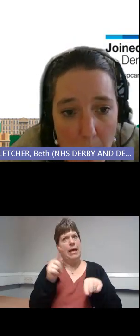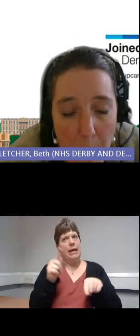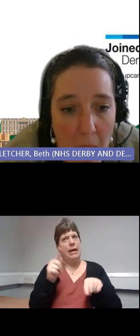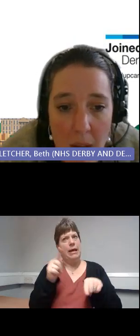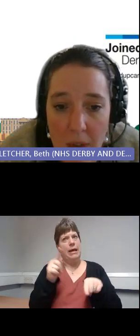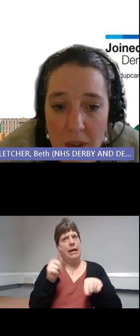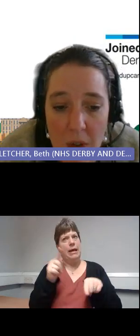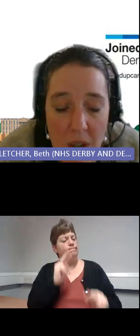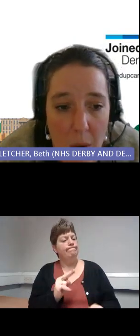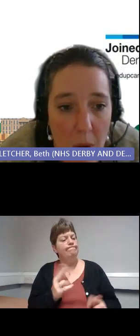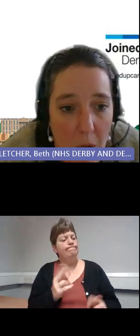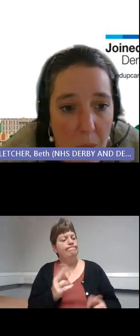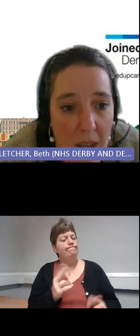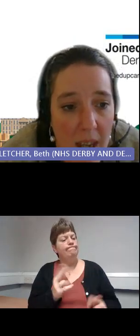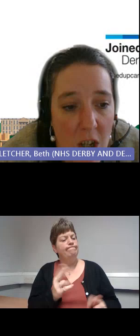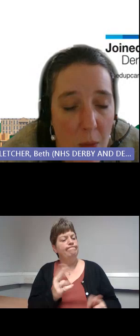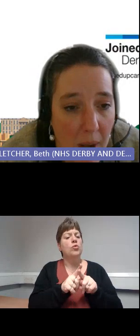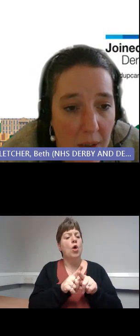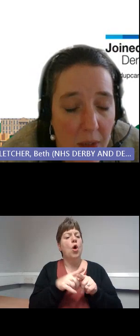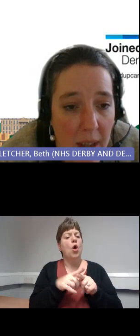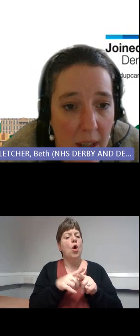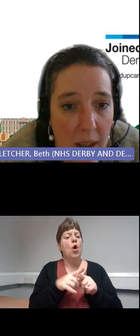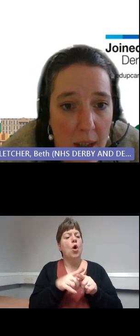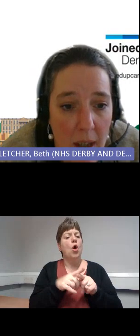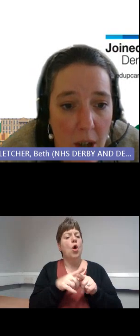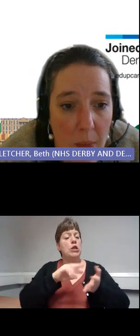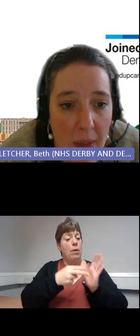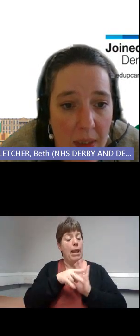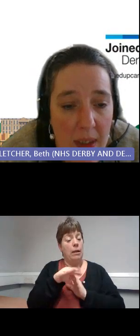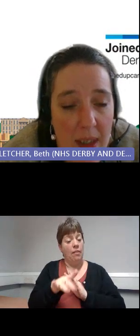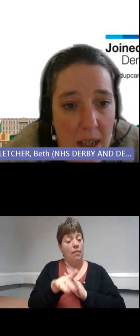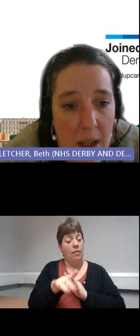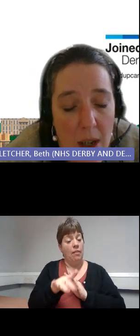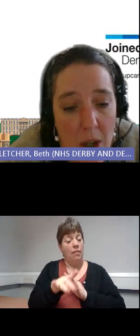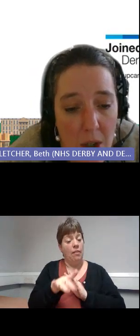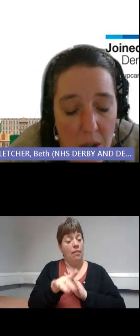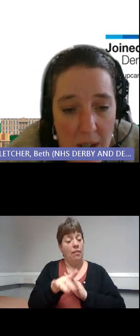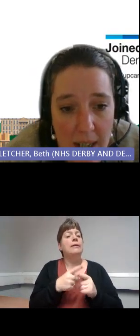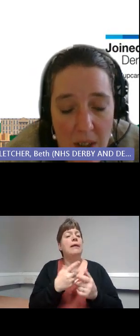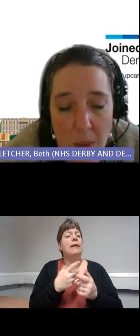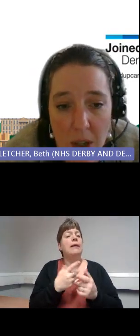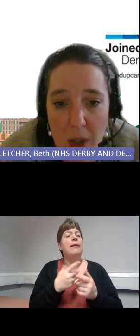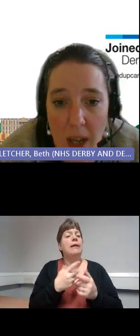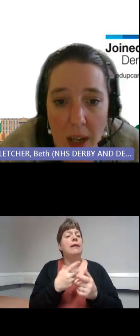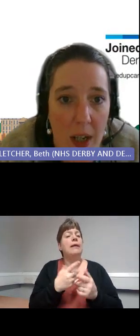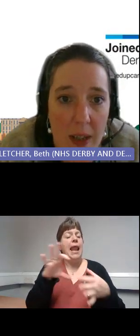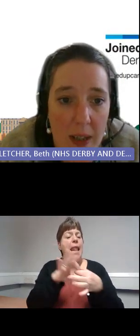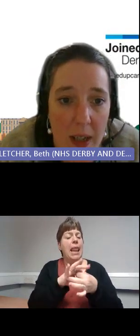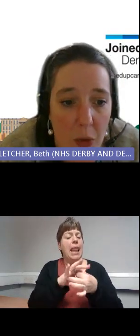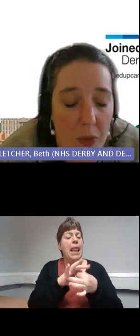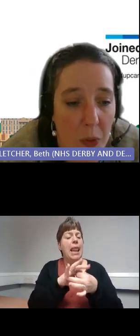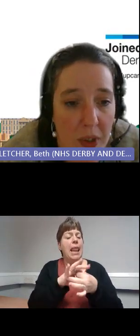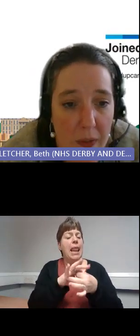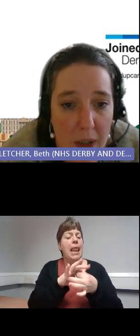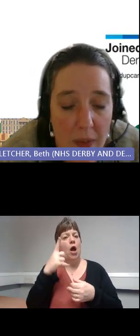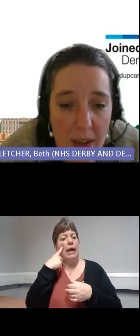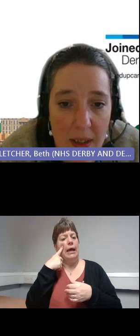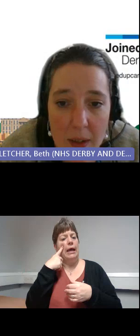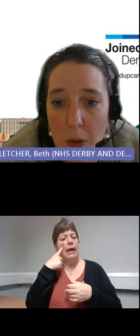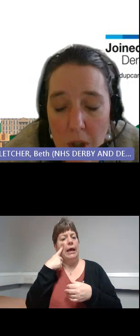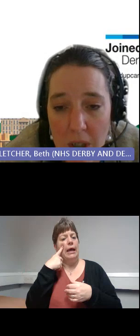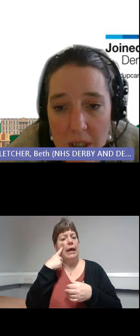prefer. There is also the engagement plan on there, and then there's the links where you can sign up to all the